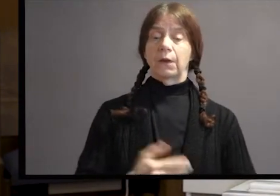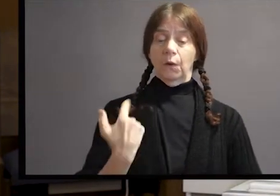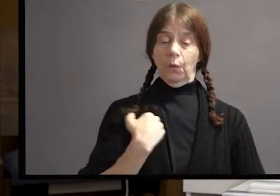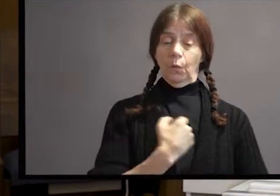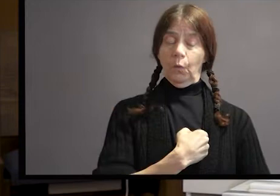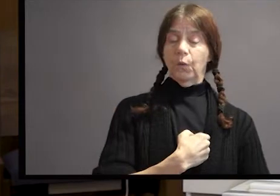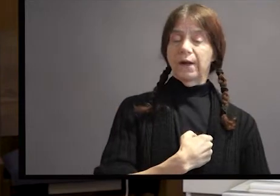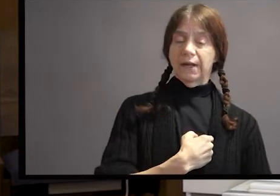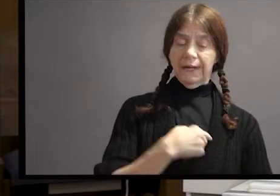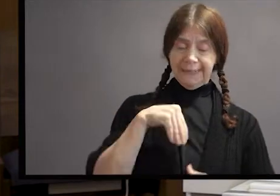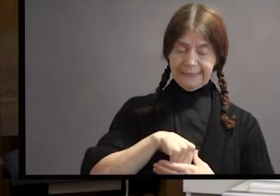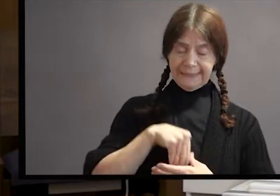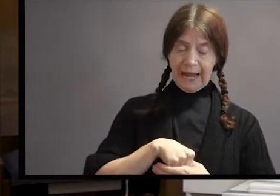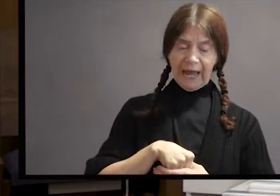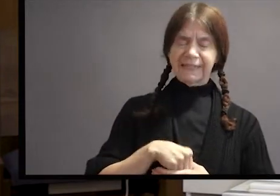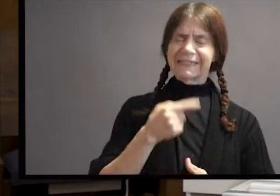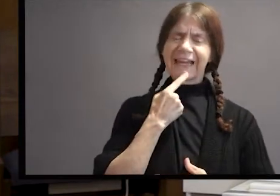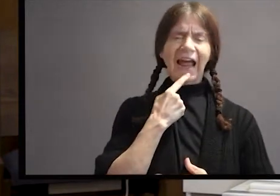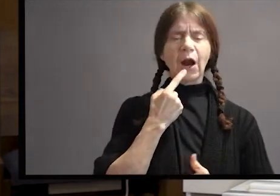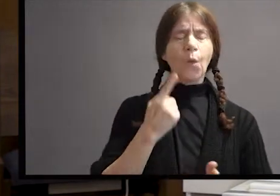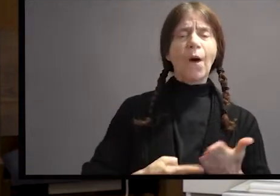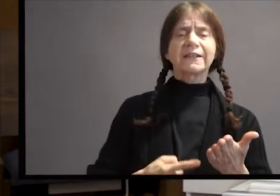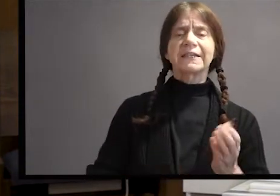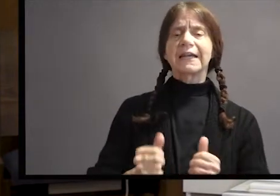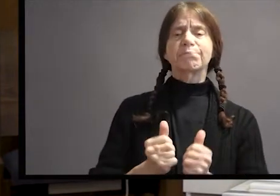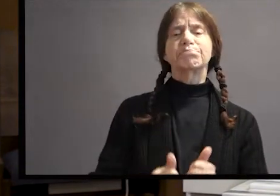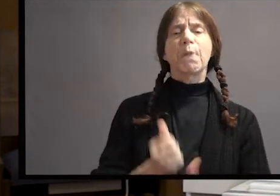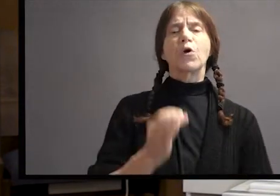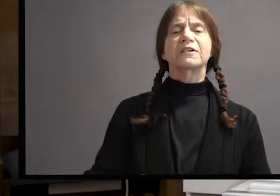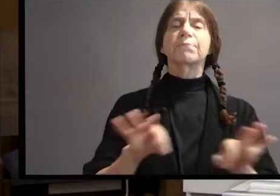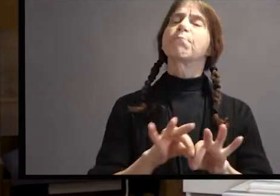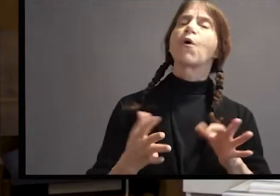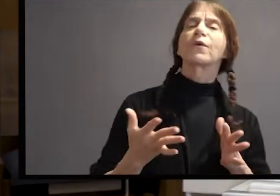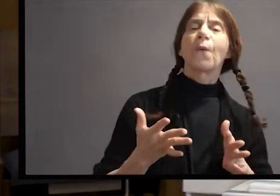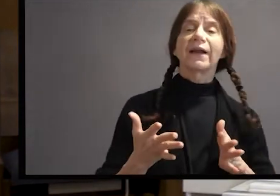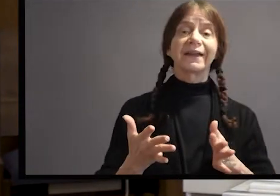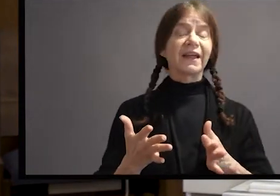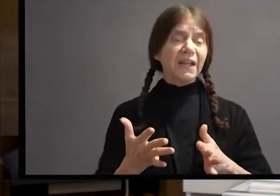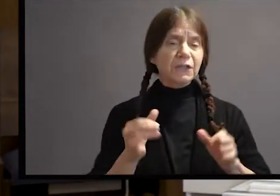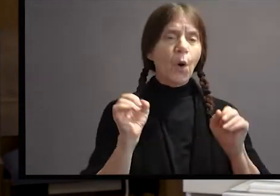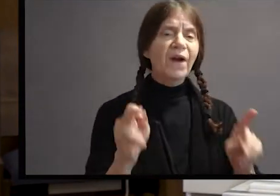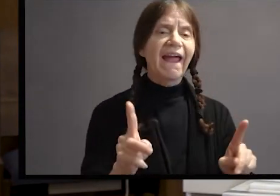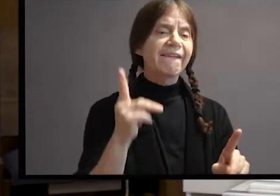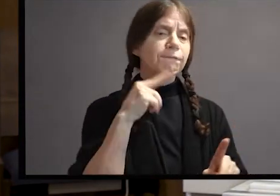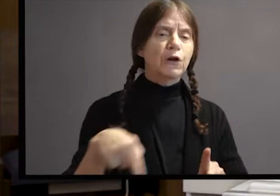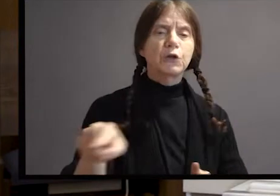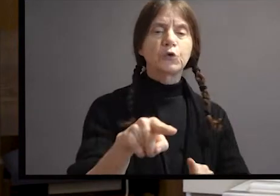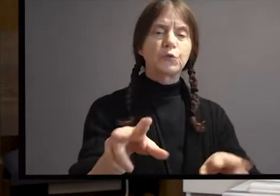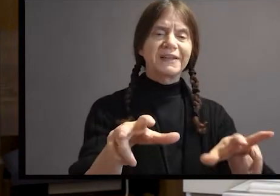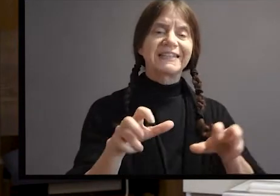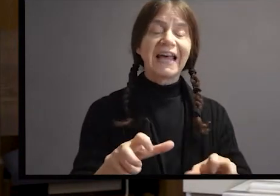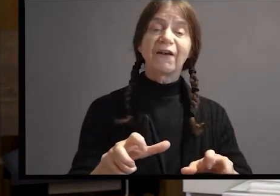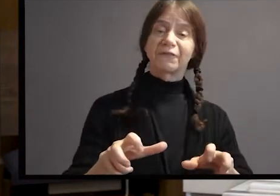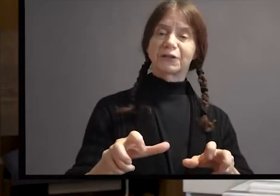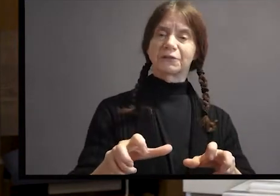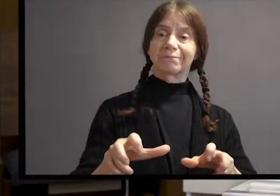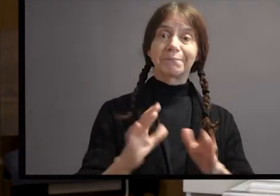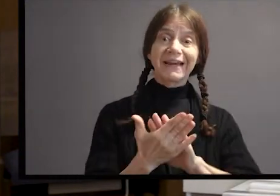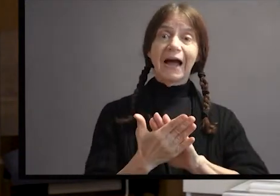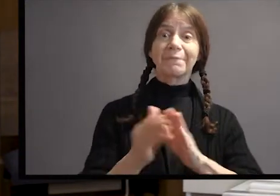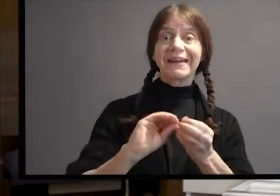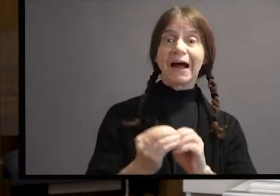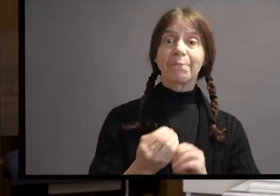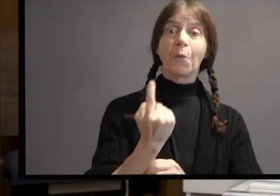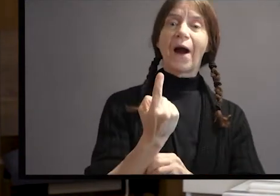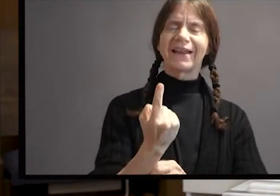to look out for number one, that it's okay for you to be selfish. It's quite natural